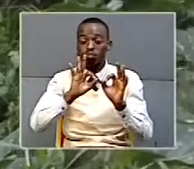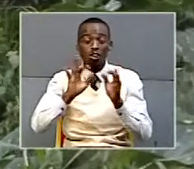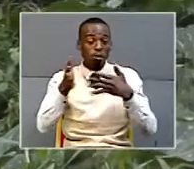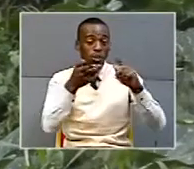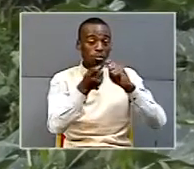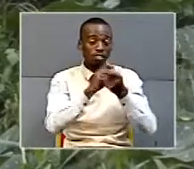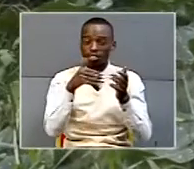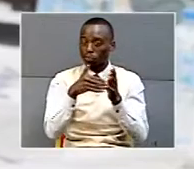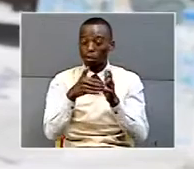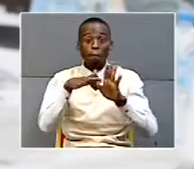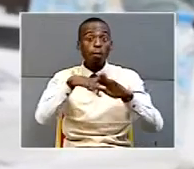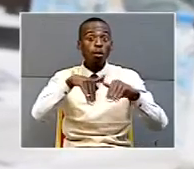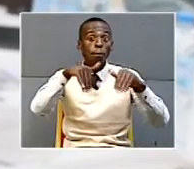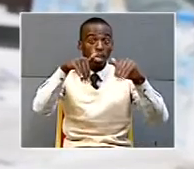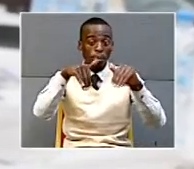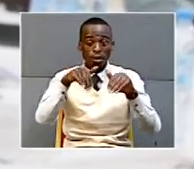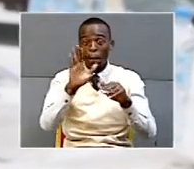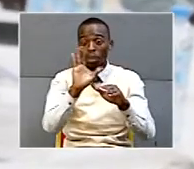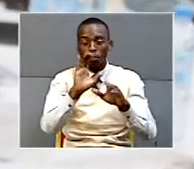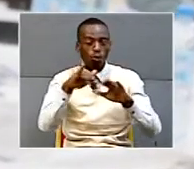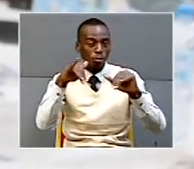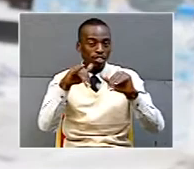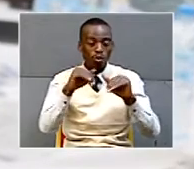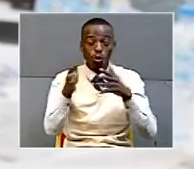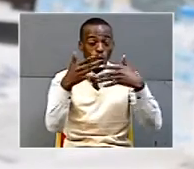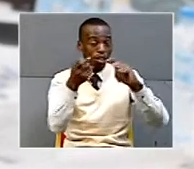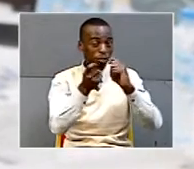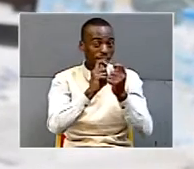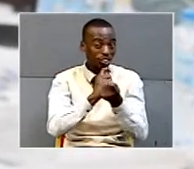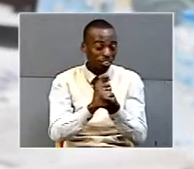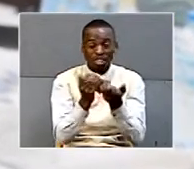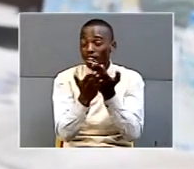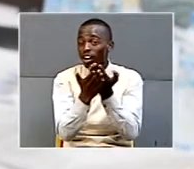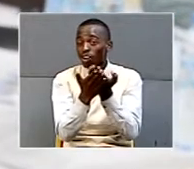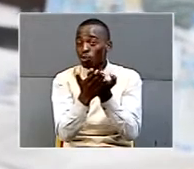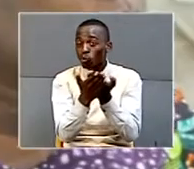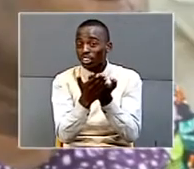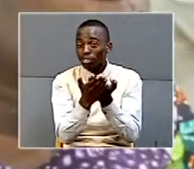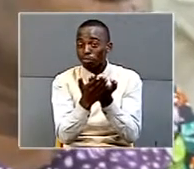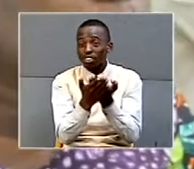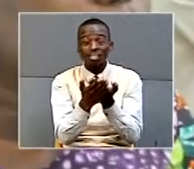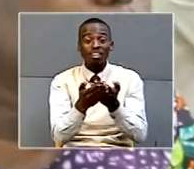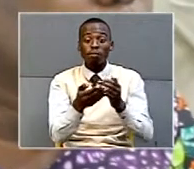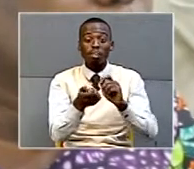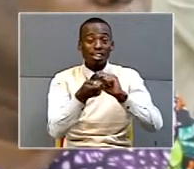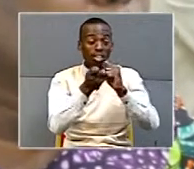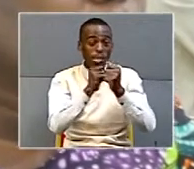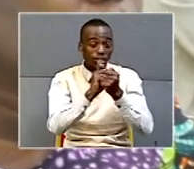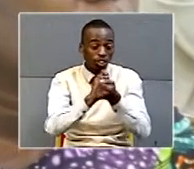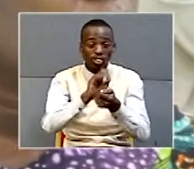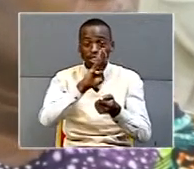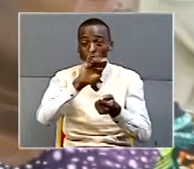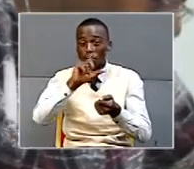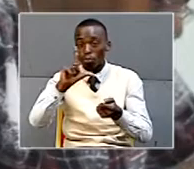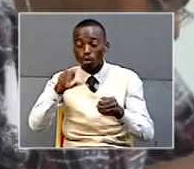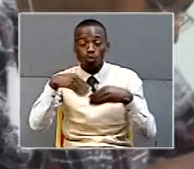effects. Members of Parliament on the Parliamentary Forum on Climate Change are demanding an immediate expedition of climate change bill to